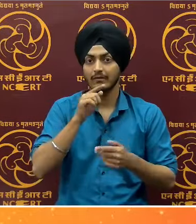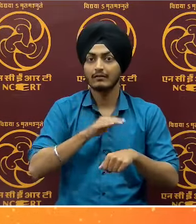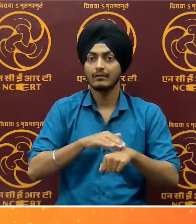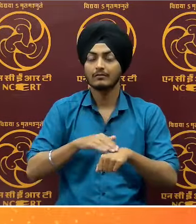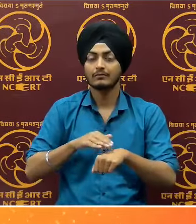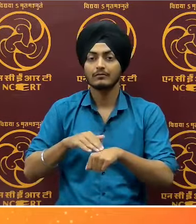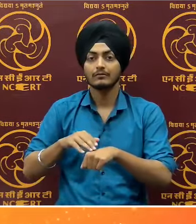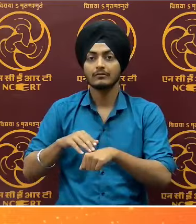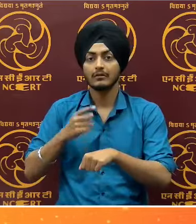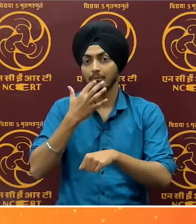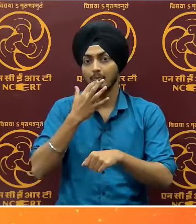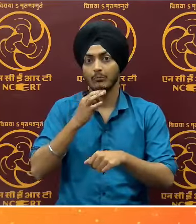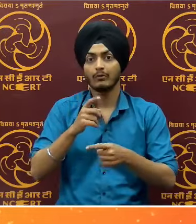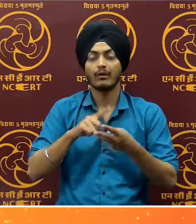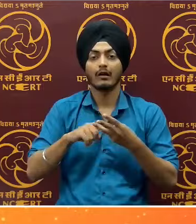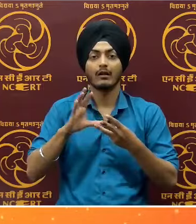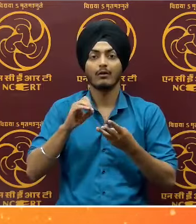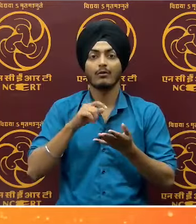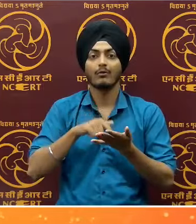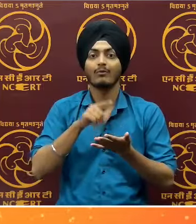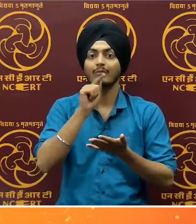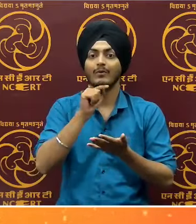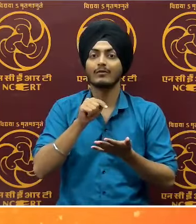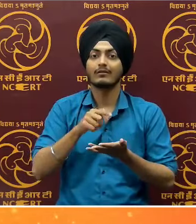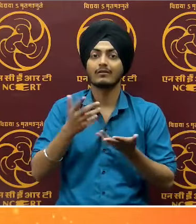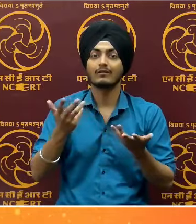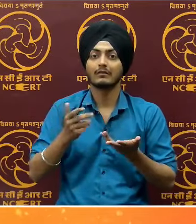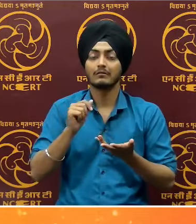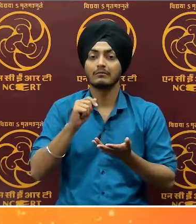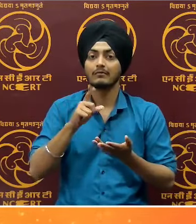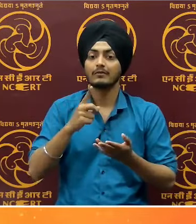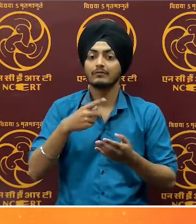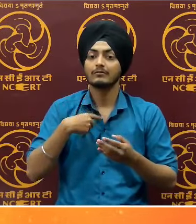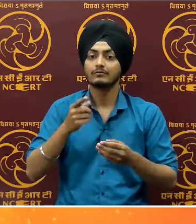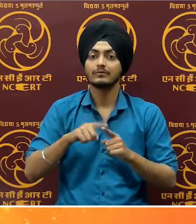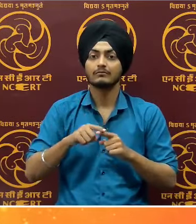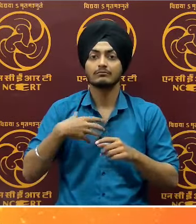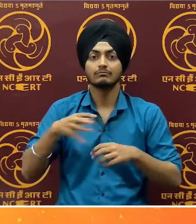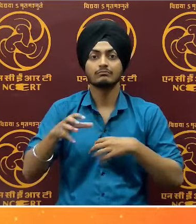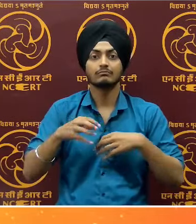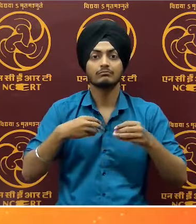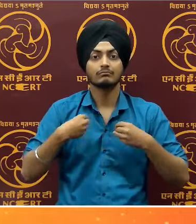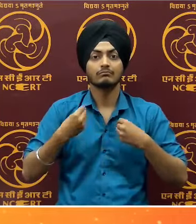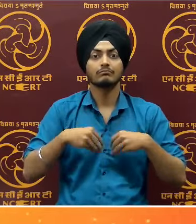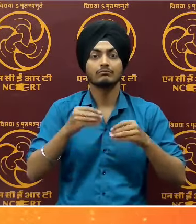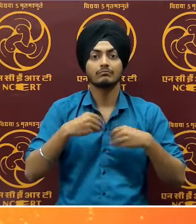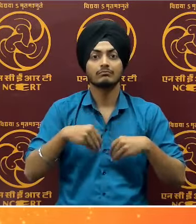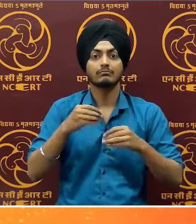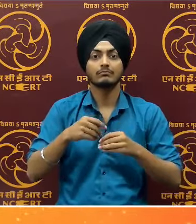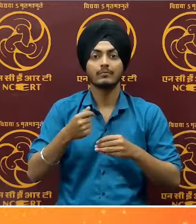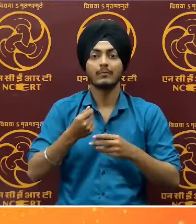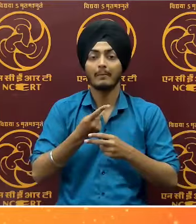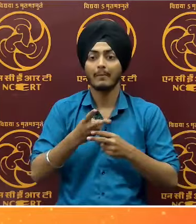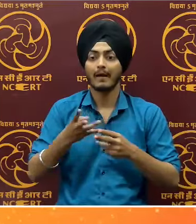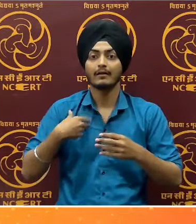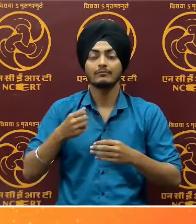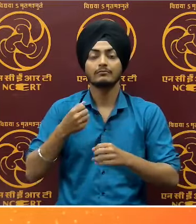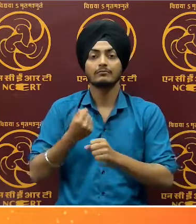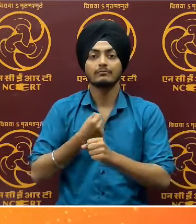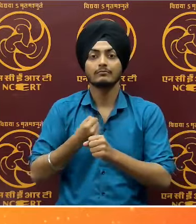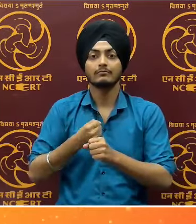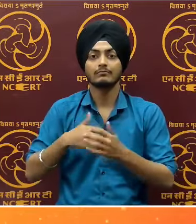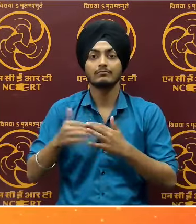economic aspects. Okay. First thing is the distribution of natural resources, distribution of factors of production.